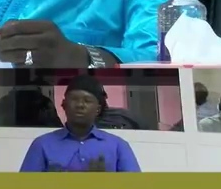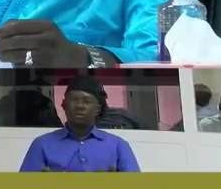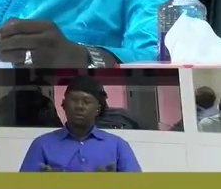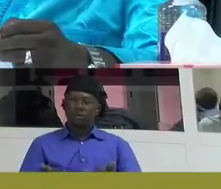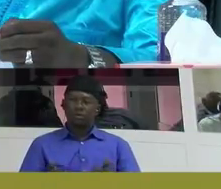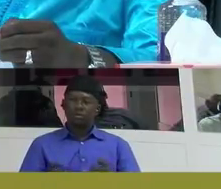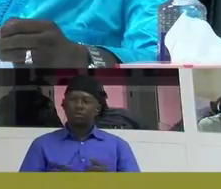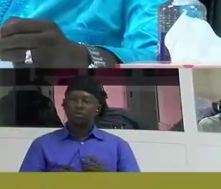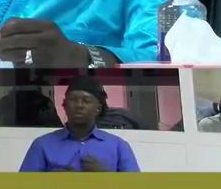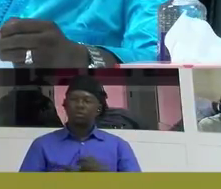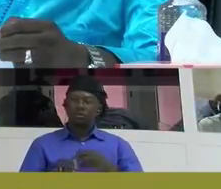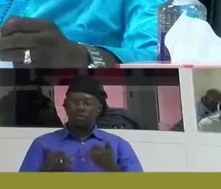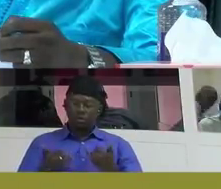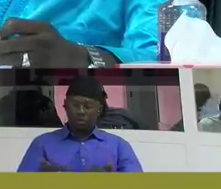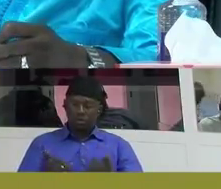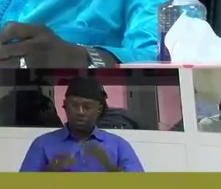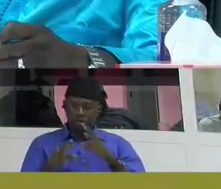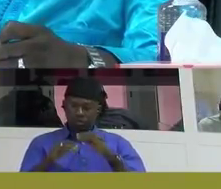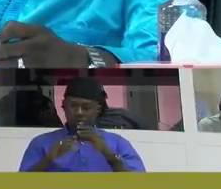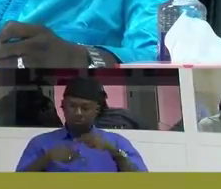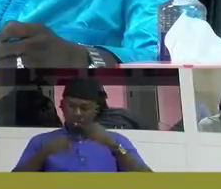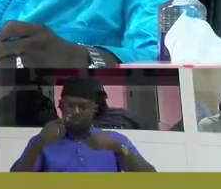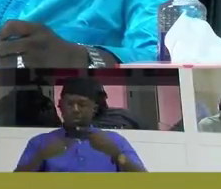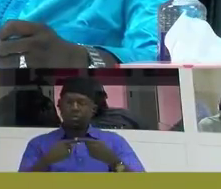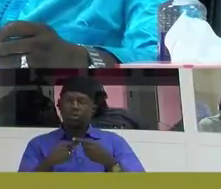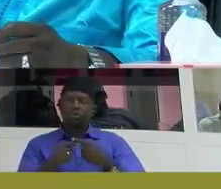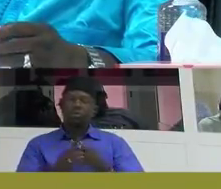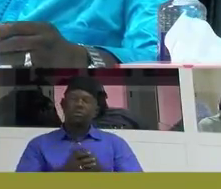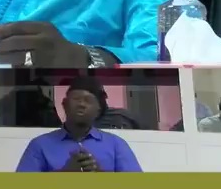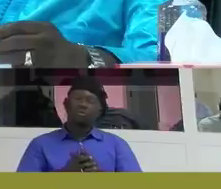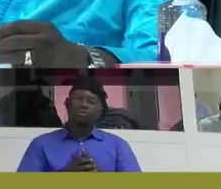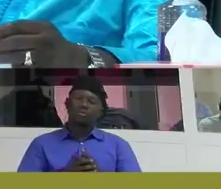Let's now talk about the